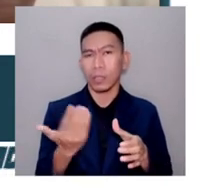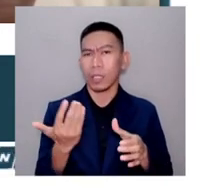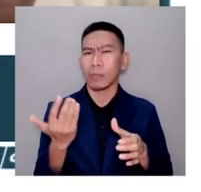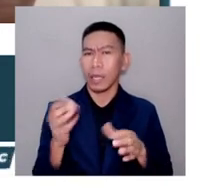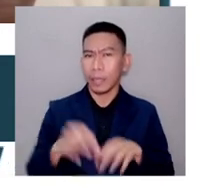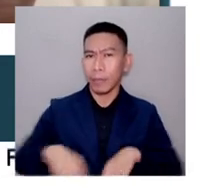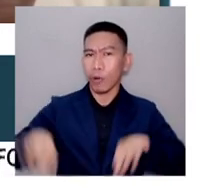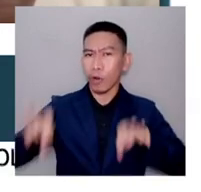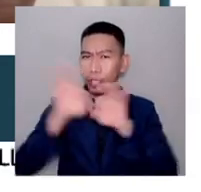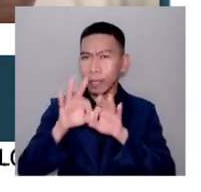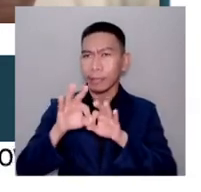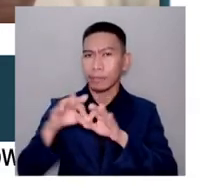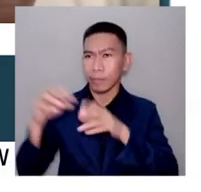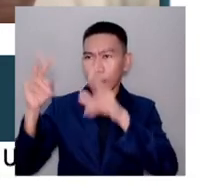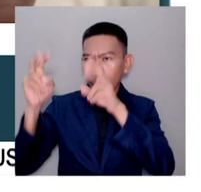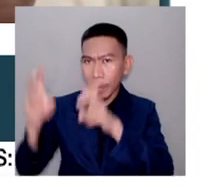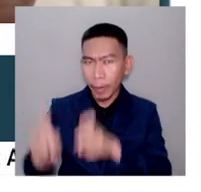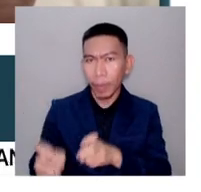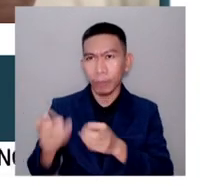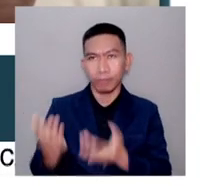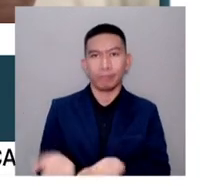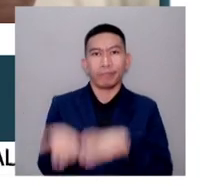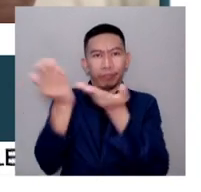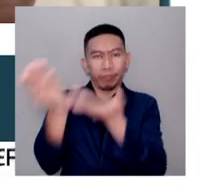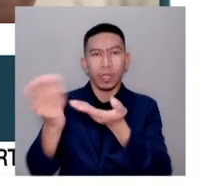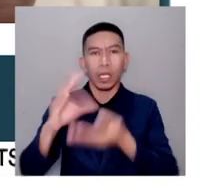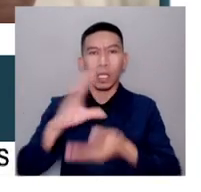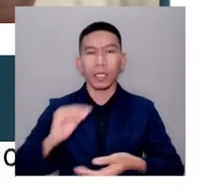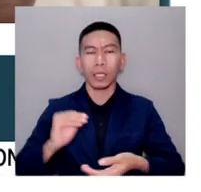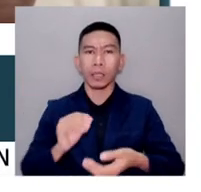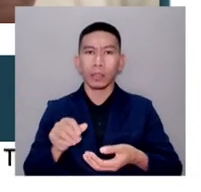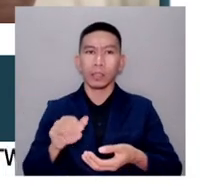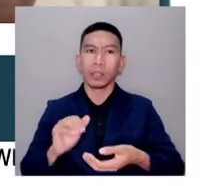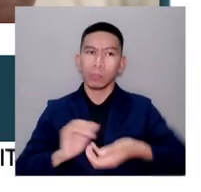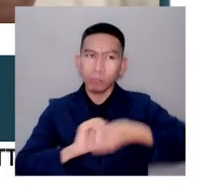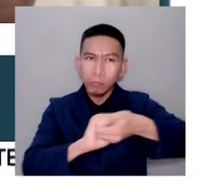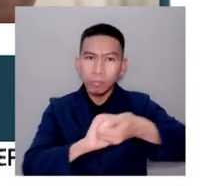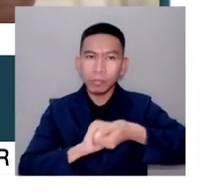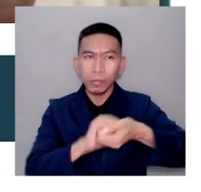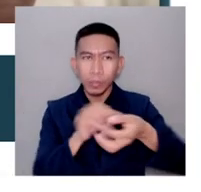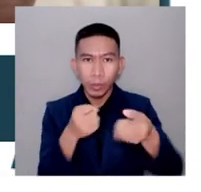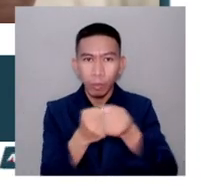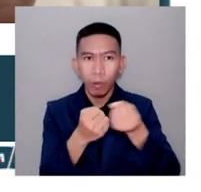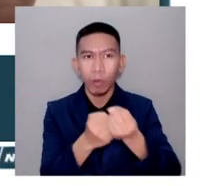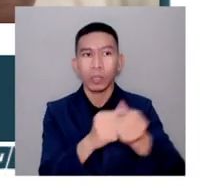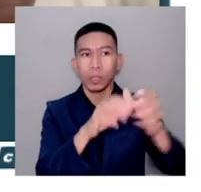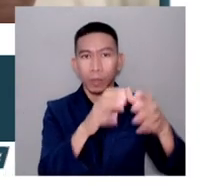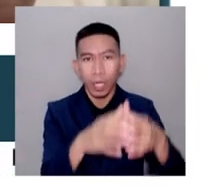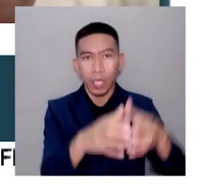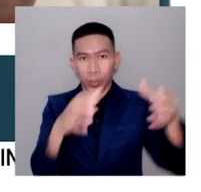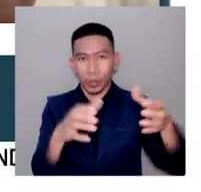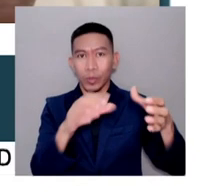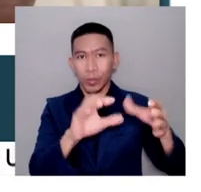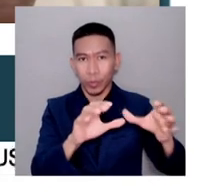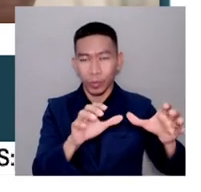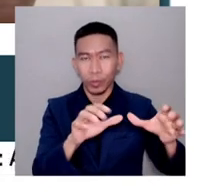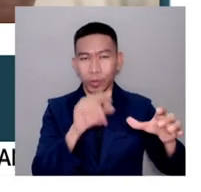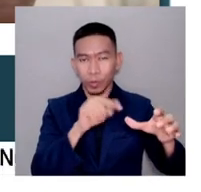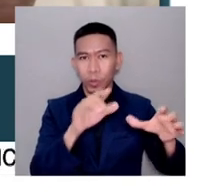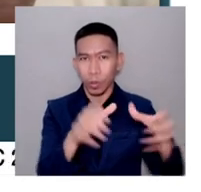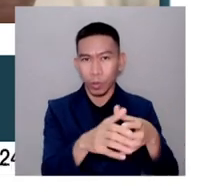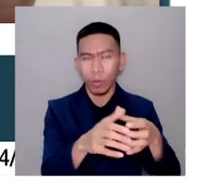to support and cooperate with the majority sa mga common advocacies namin, and always